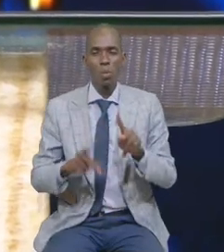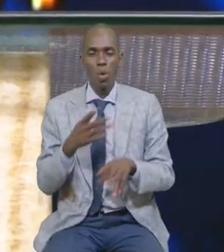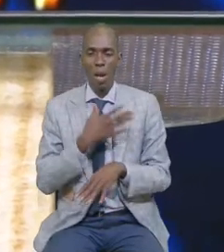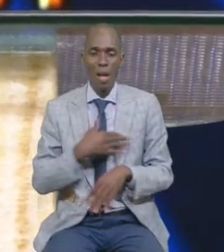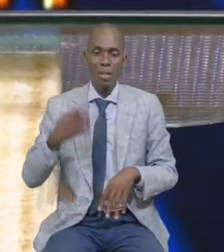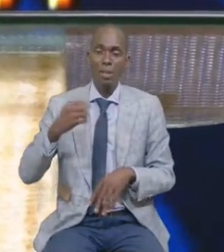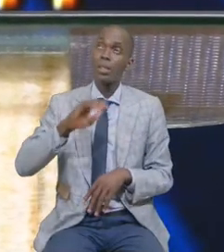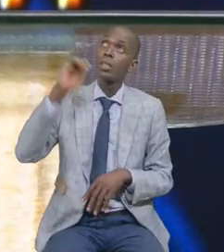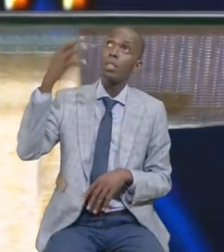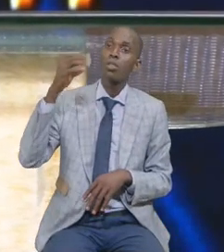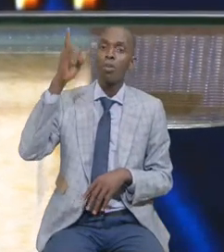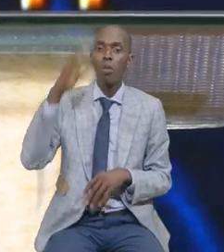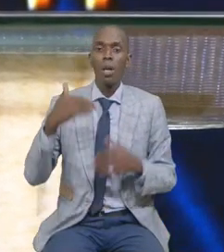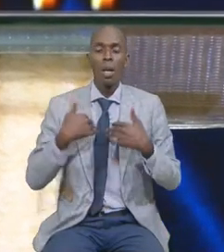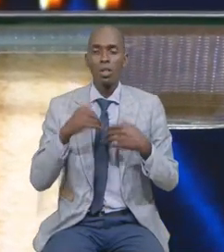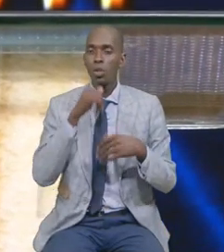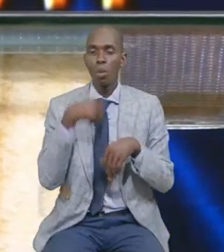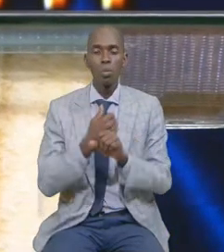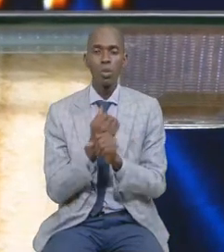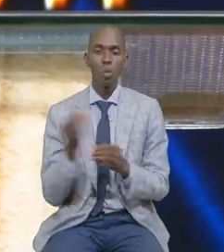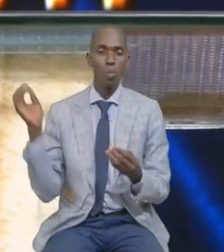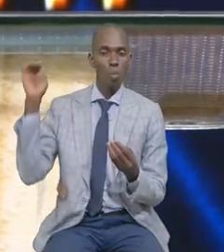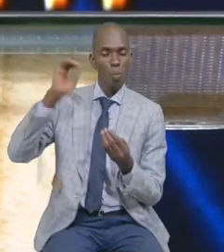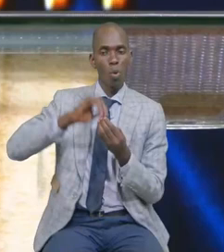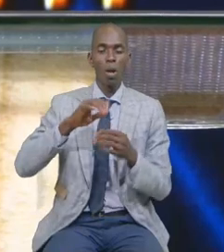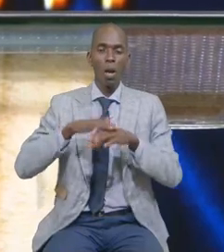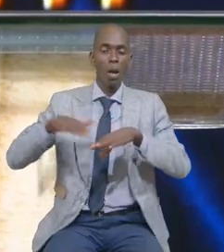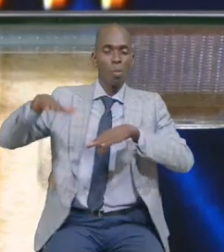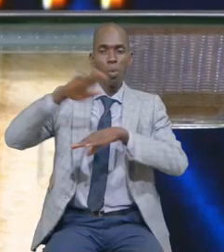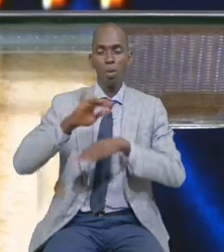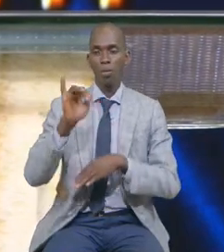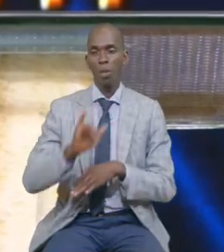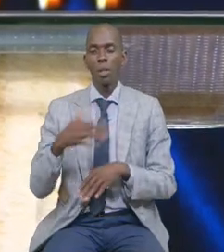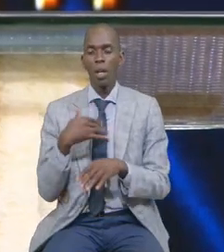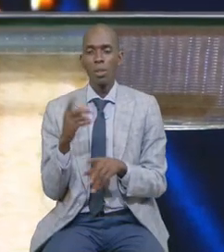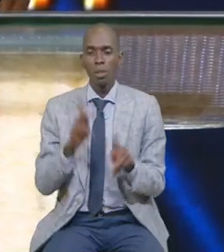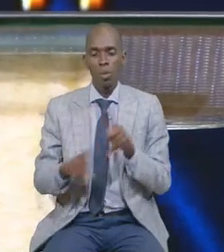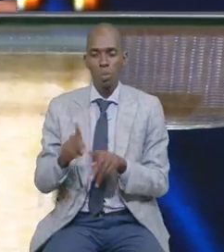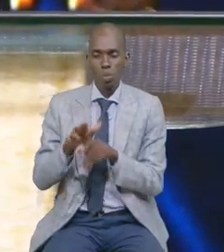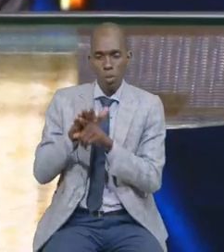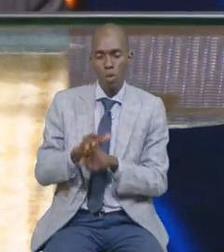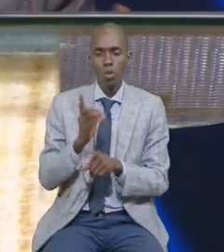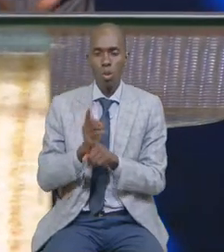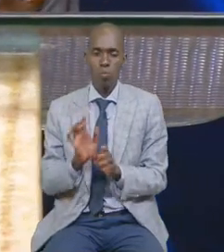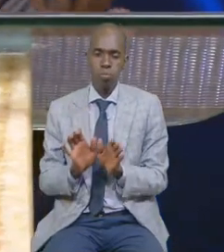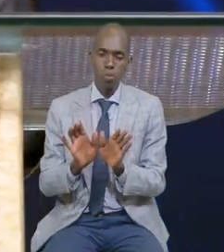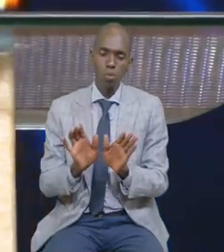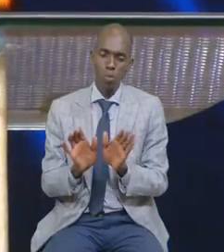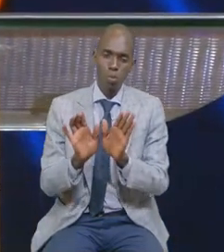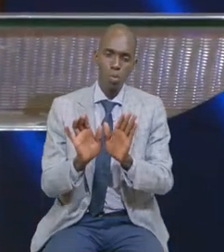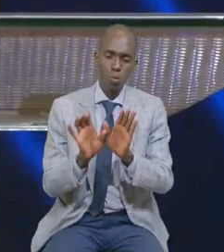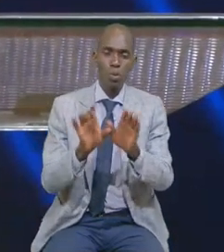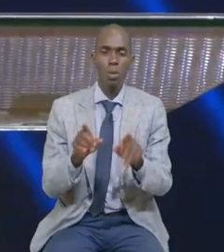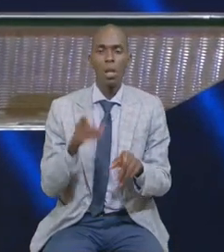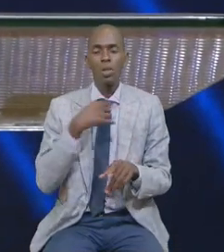you extraordinary, and he push you and push you and push you like that, and then you are thinking, why are they doing